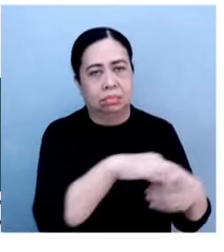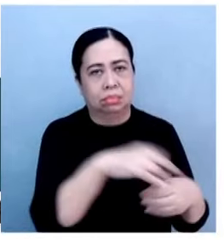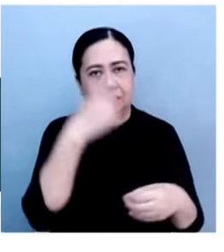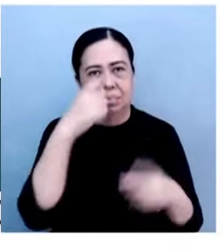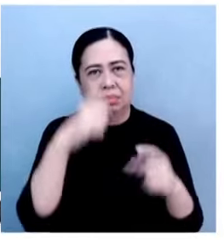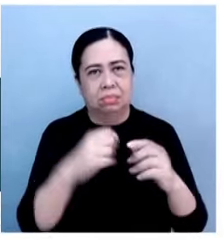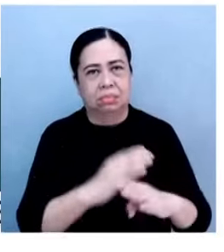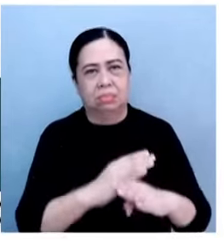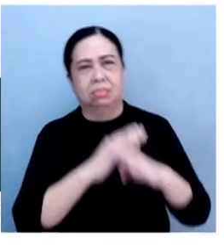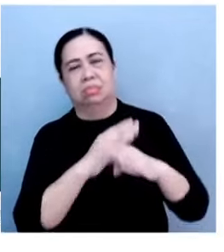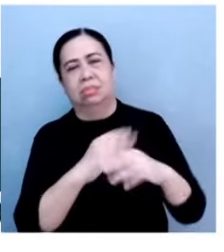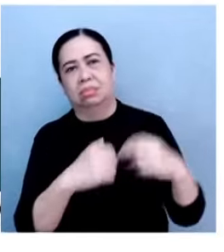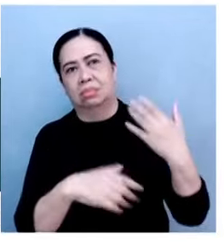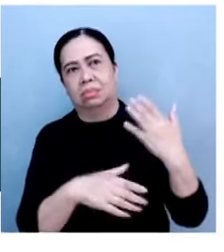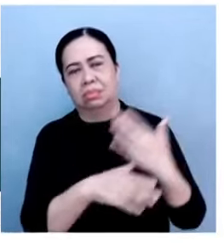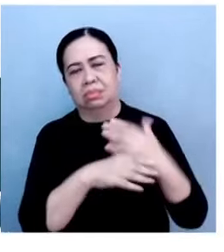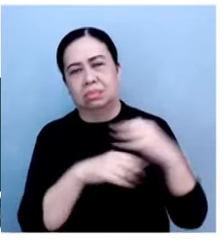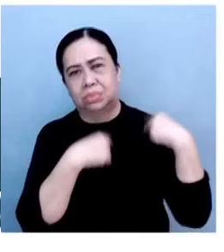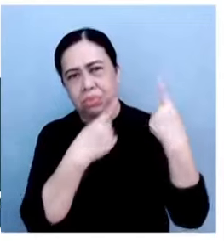balakid